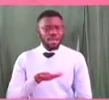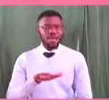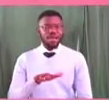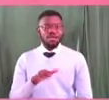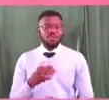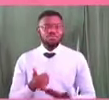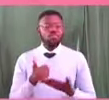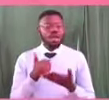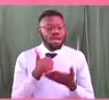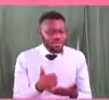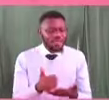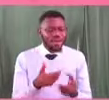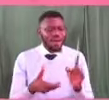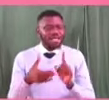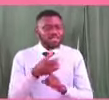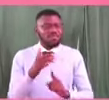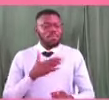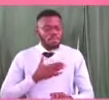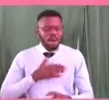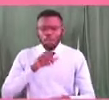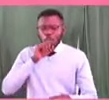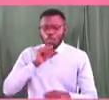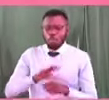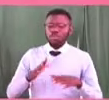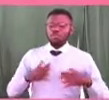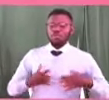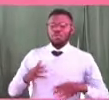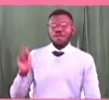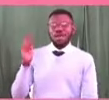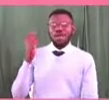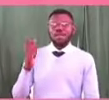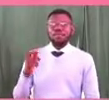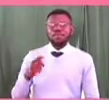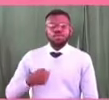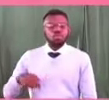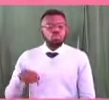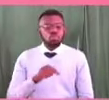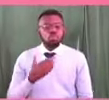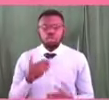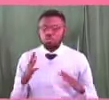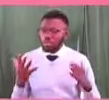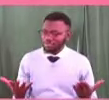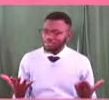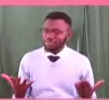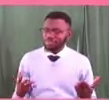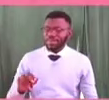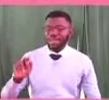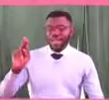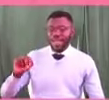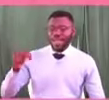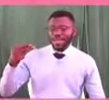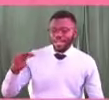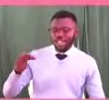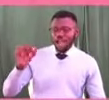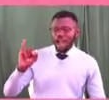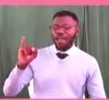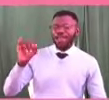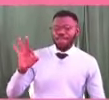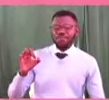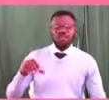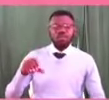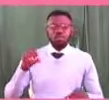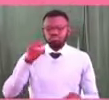the commitment I made to the people of Kenya that we will make NHIF